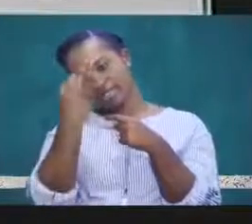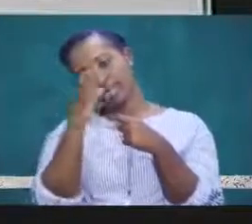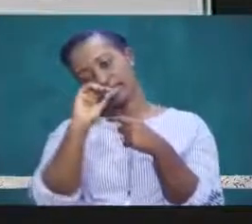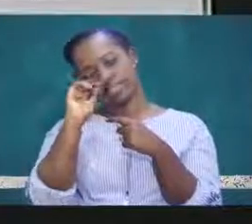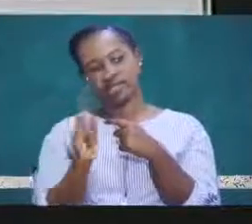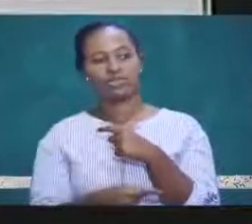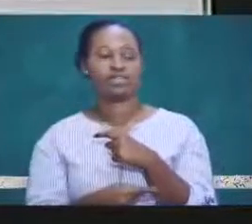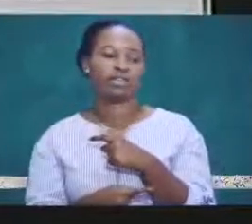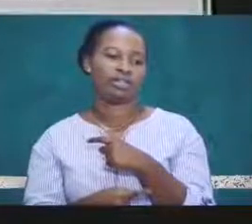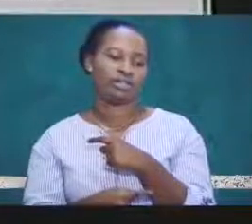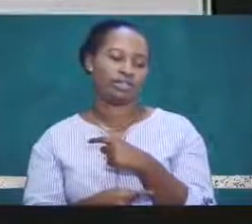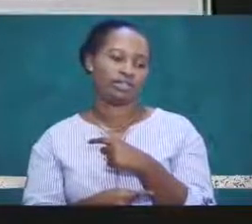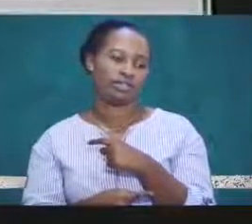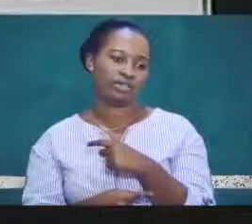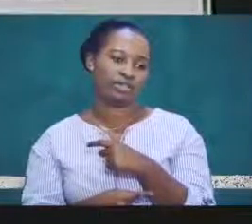mass, which is